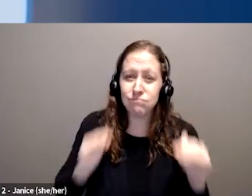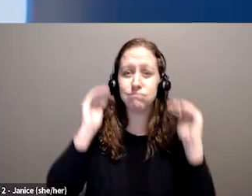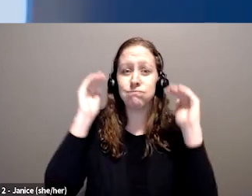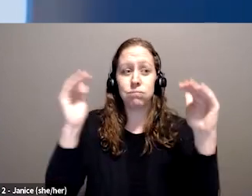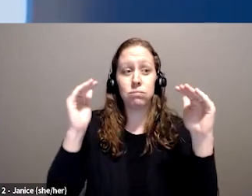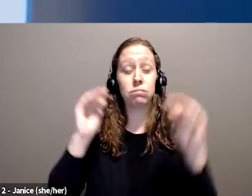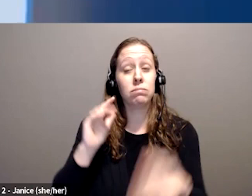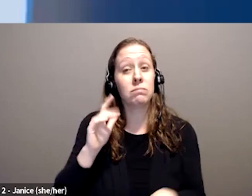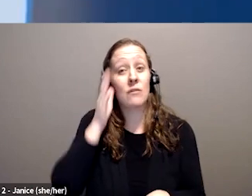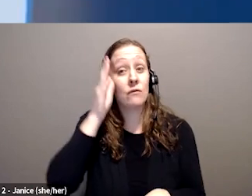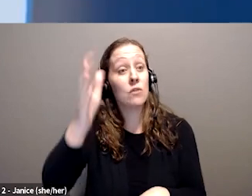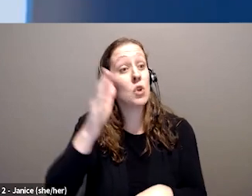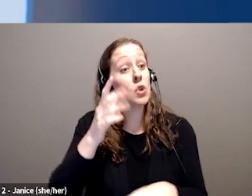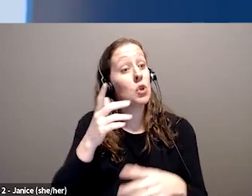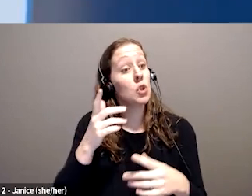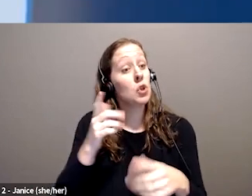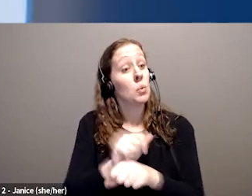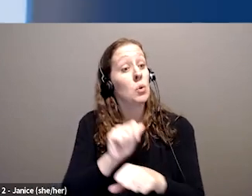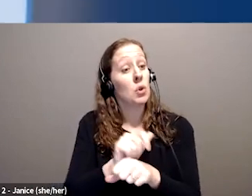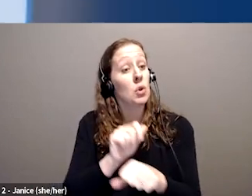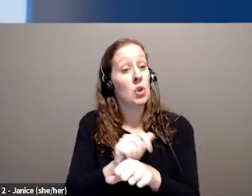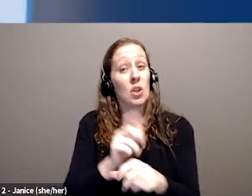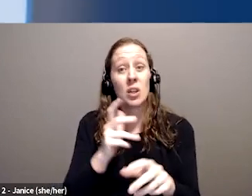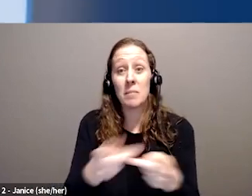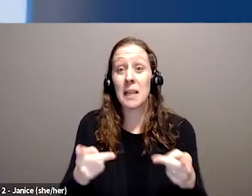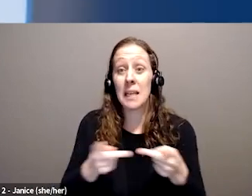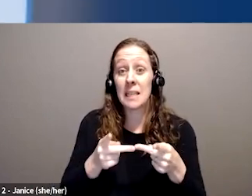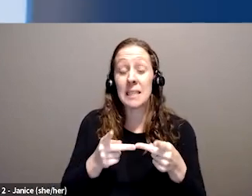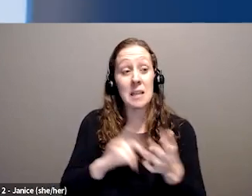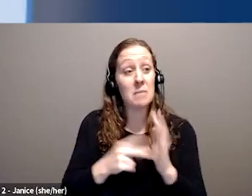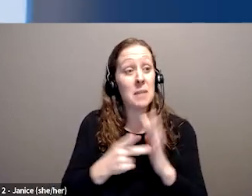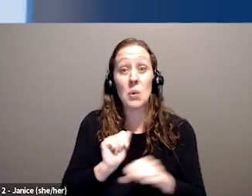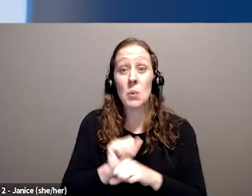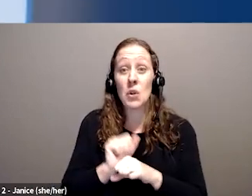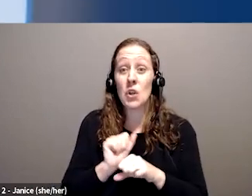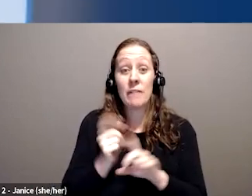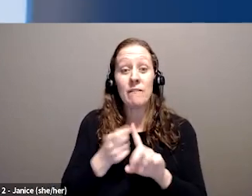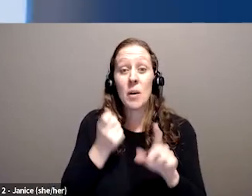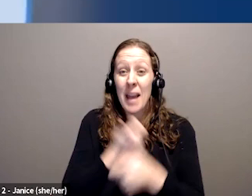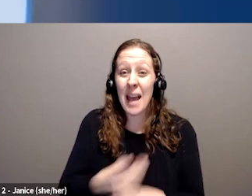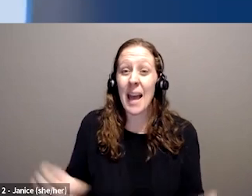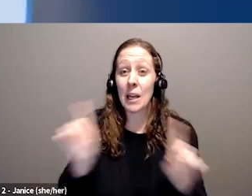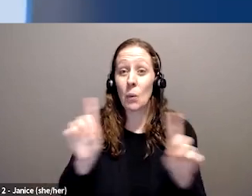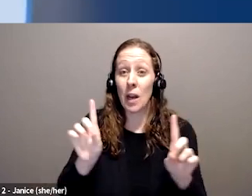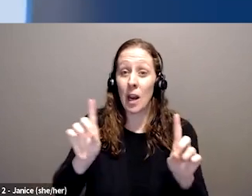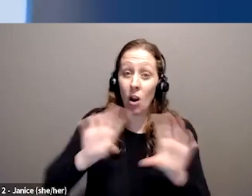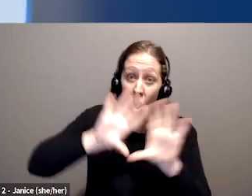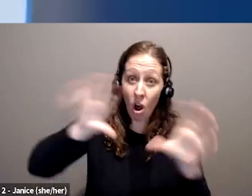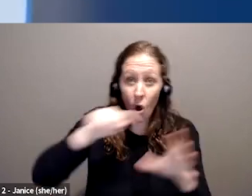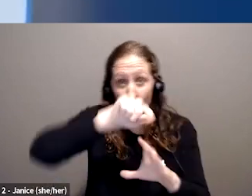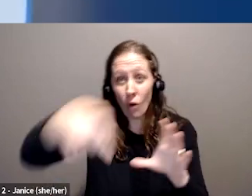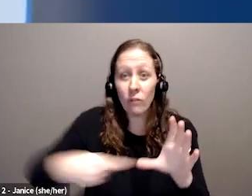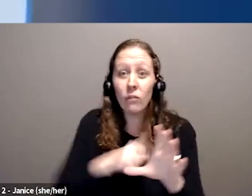globalized marketplace, work can be done virtually from almost anywhere in the world. Freelance